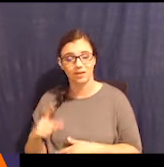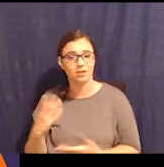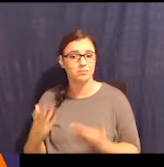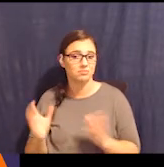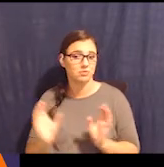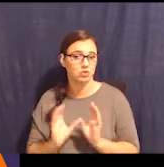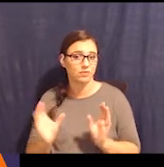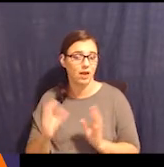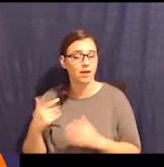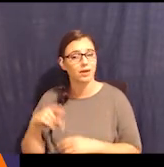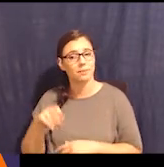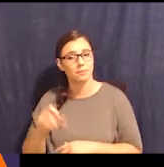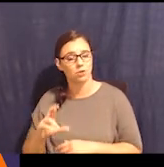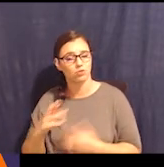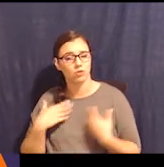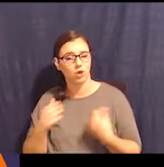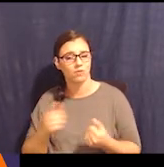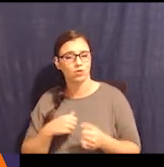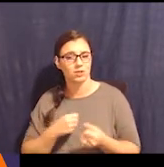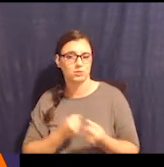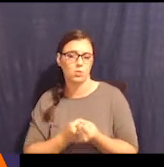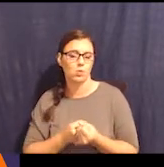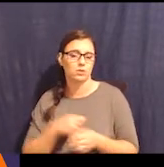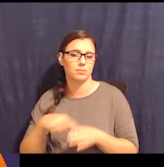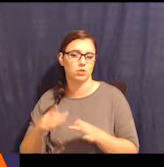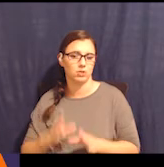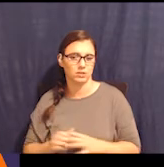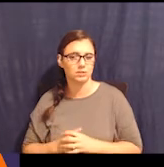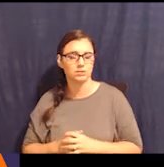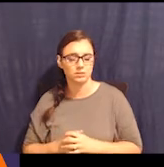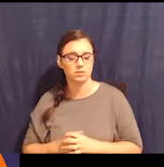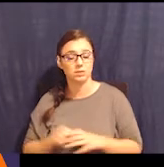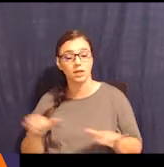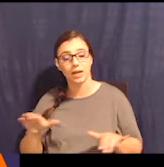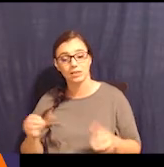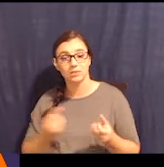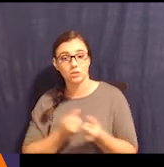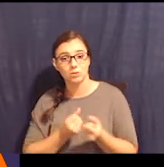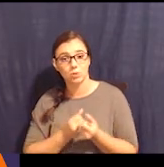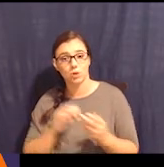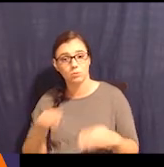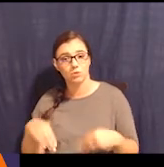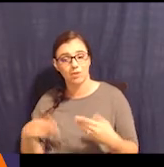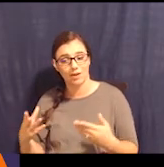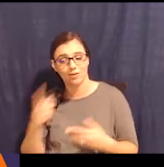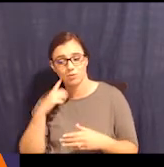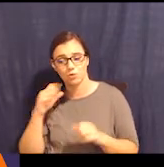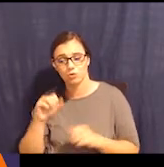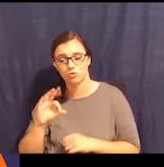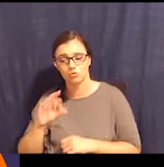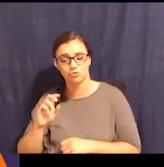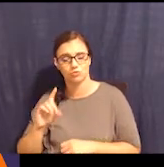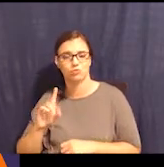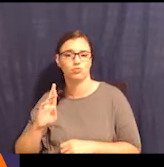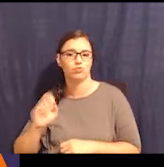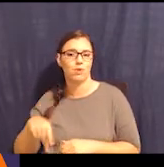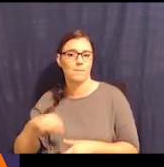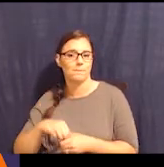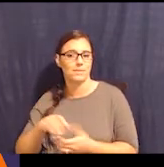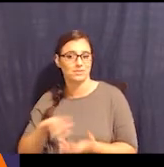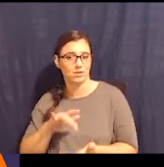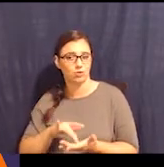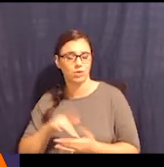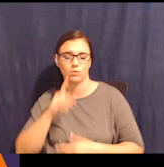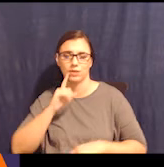The activities and supports provided at drop-in centers can vary widely by location, but include things like self-help or